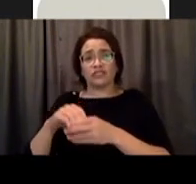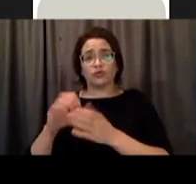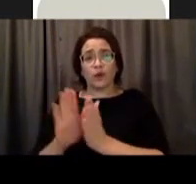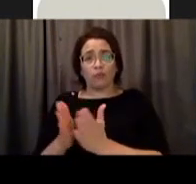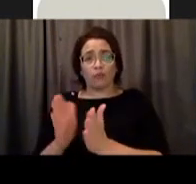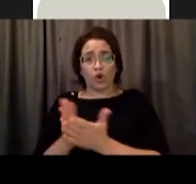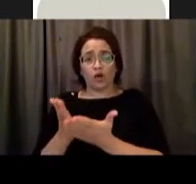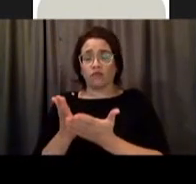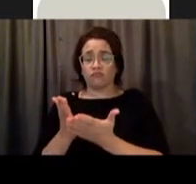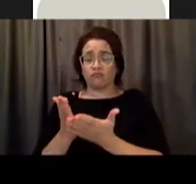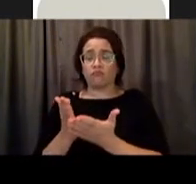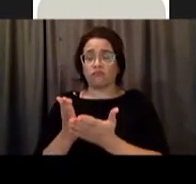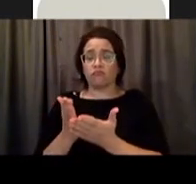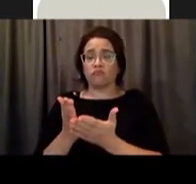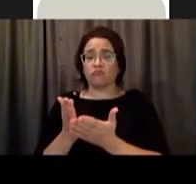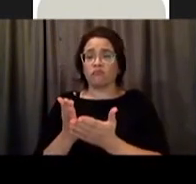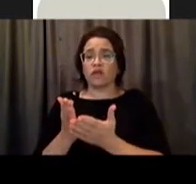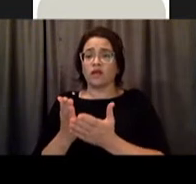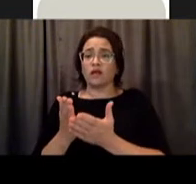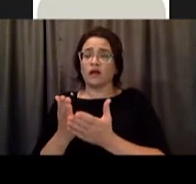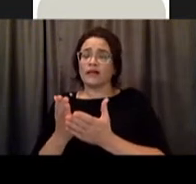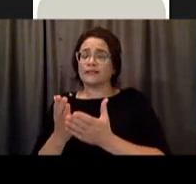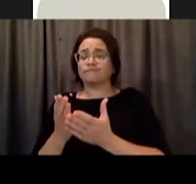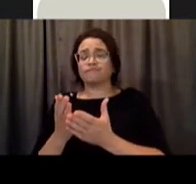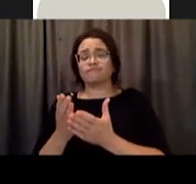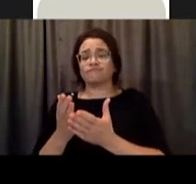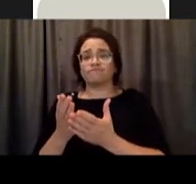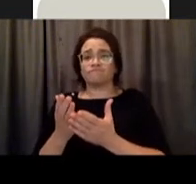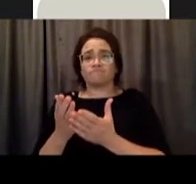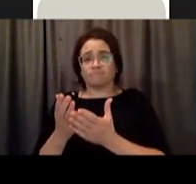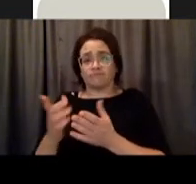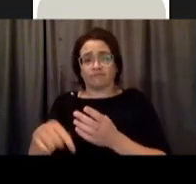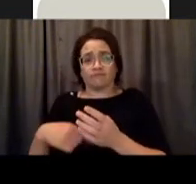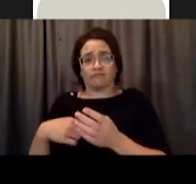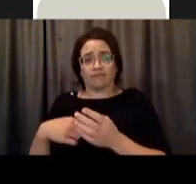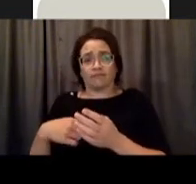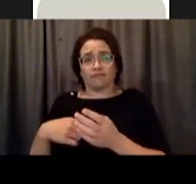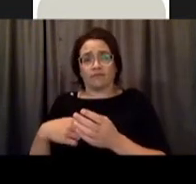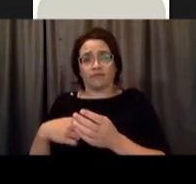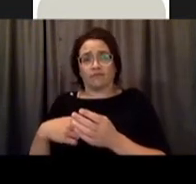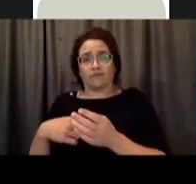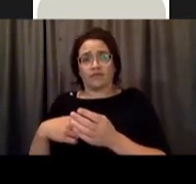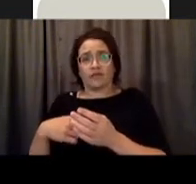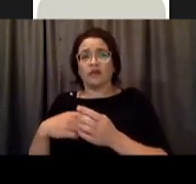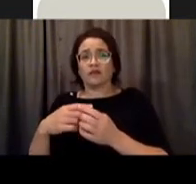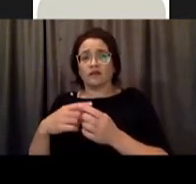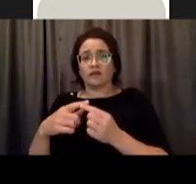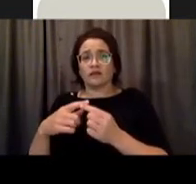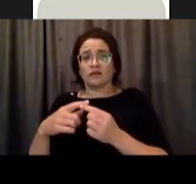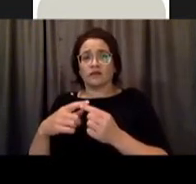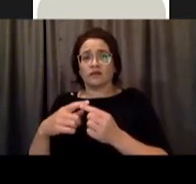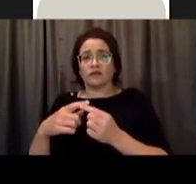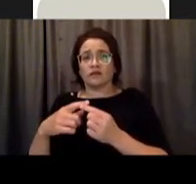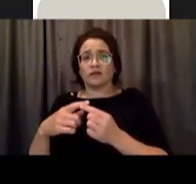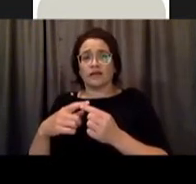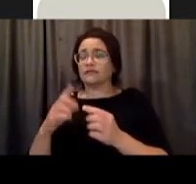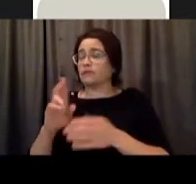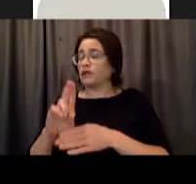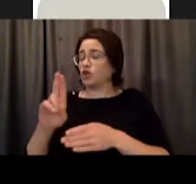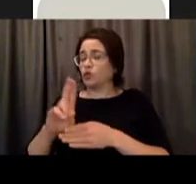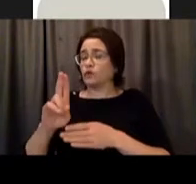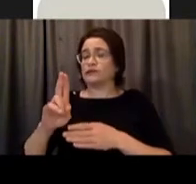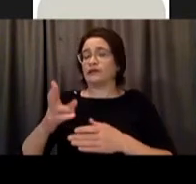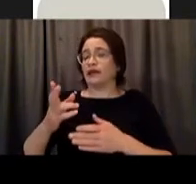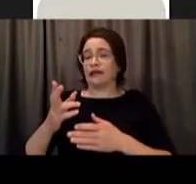Story of Animal Farm, which has been used in classrooms in Canada and Ukraine through a genocide